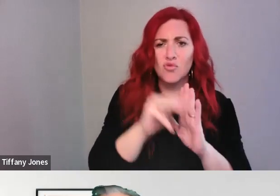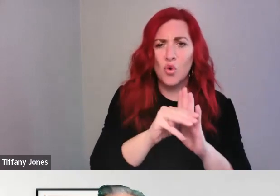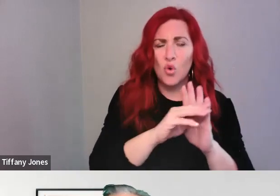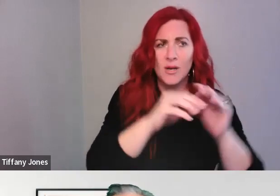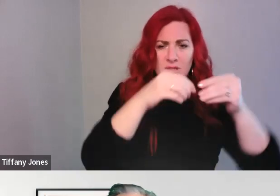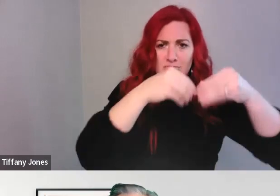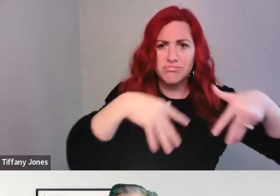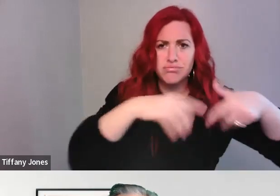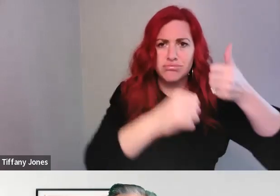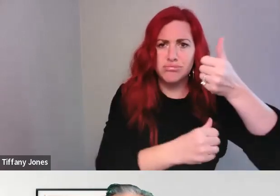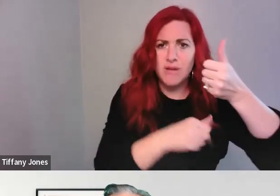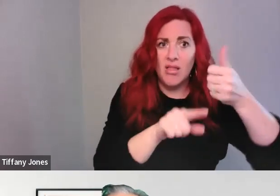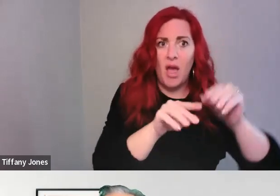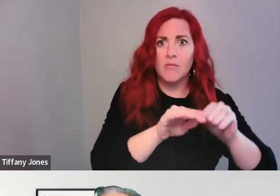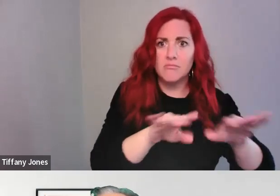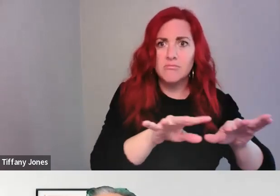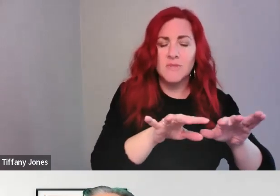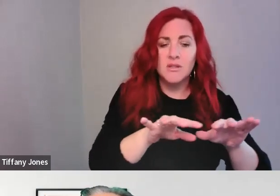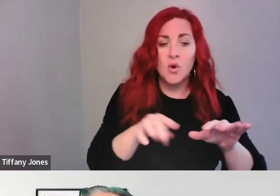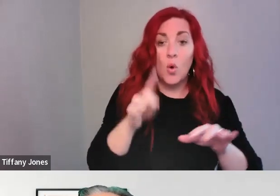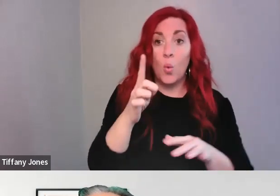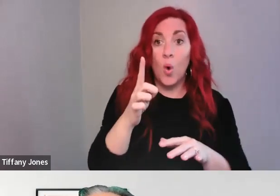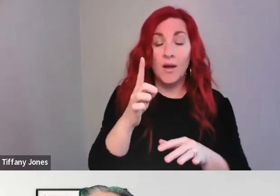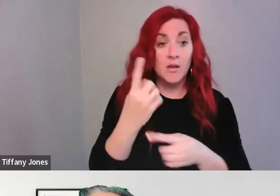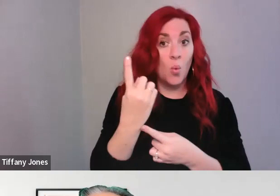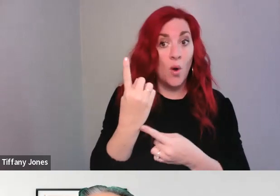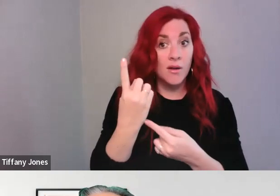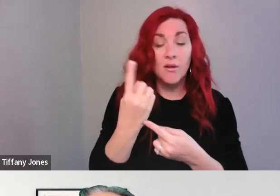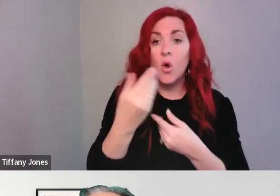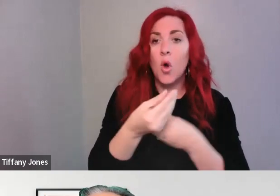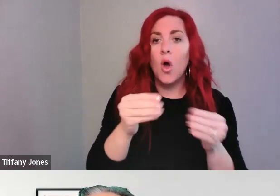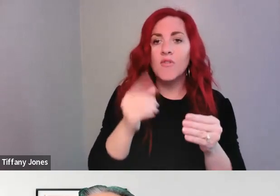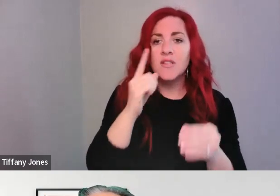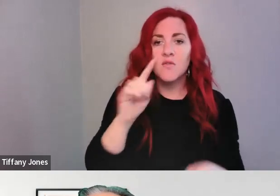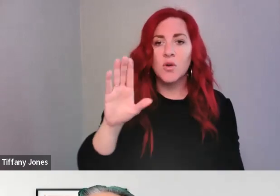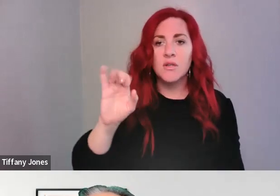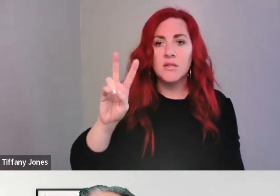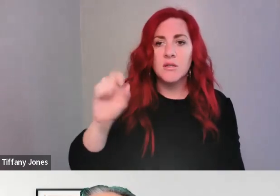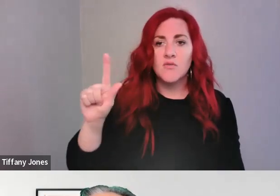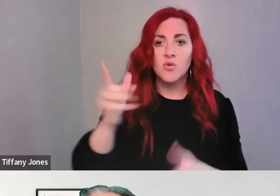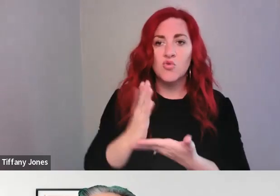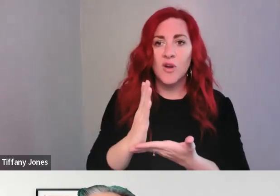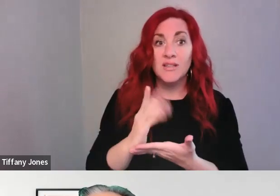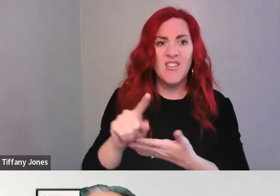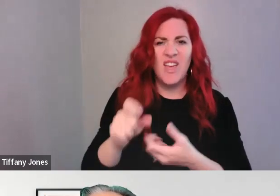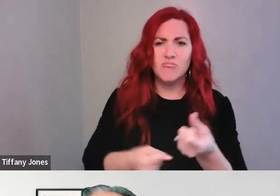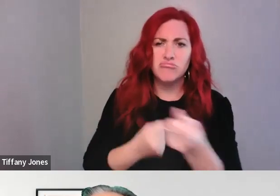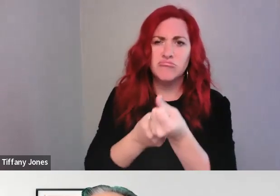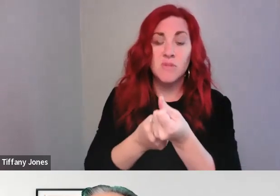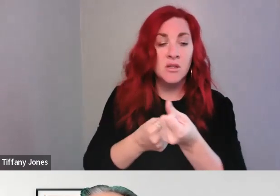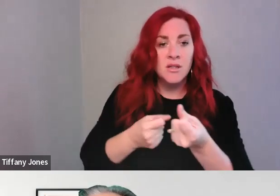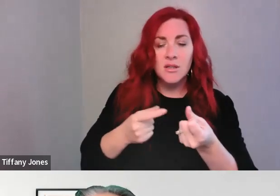they administer. One of them is their Office for Civil Rights, and the Office for Civil Rights enforces various civil rights